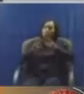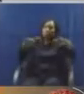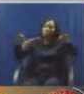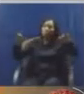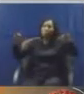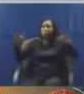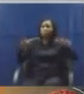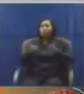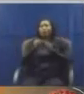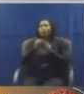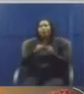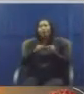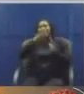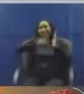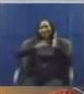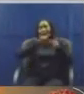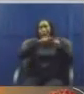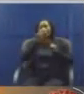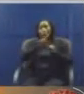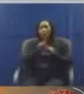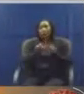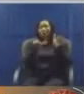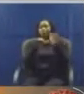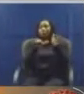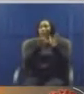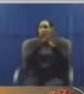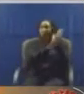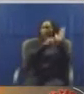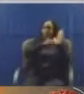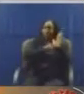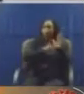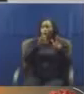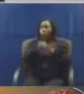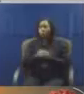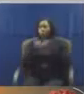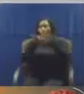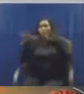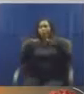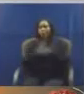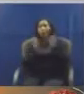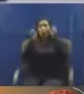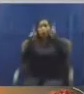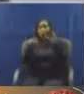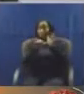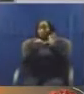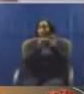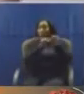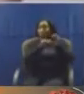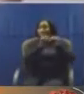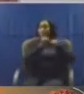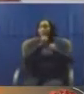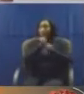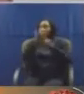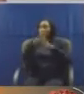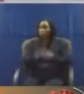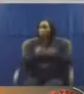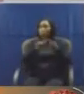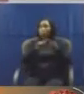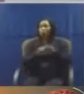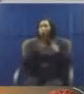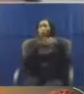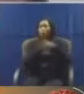important bills so that the public is aware of the these important amendments, for example, the Domestic Violence Bill, that one